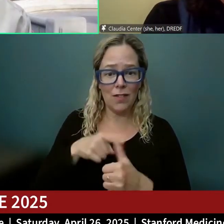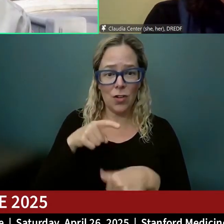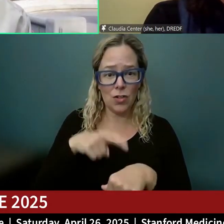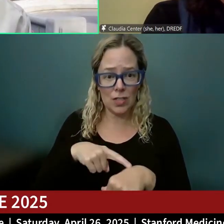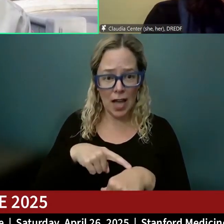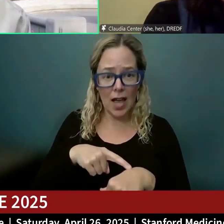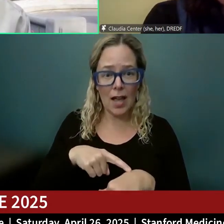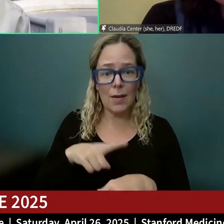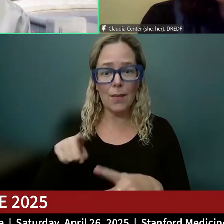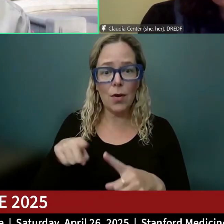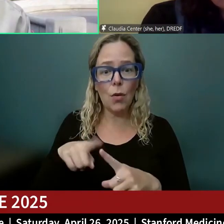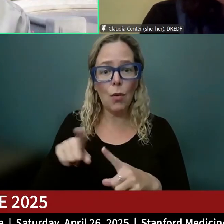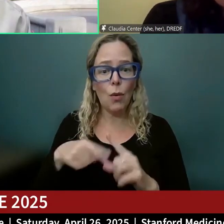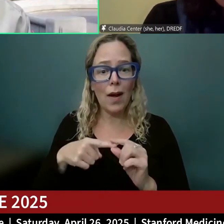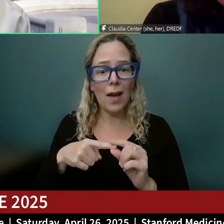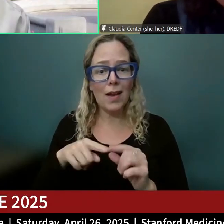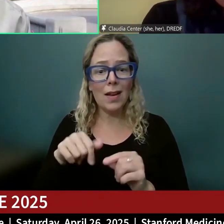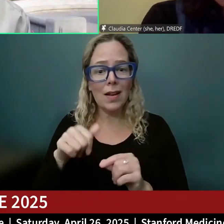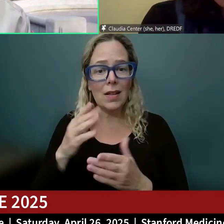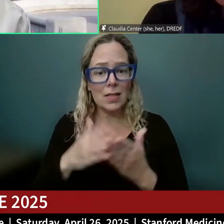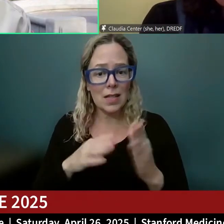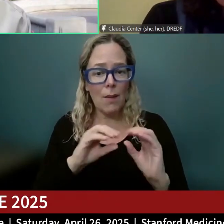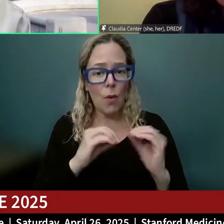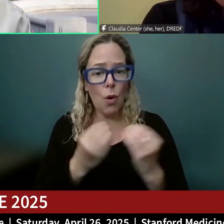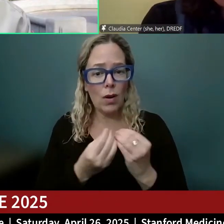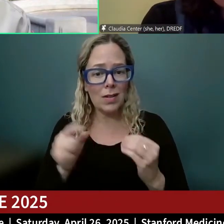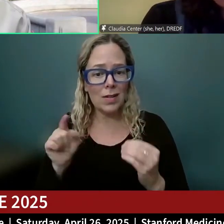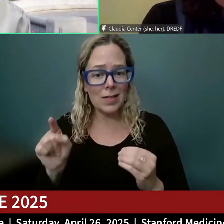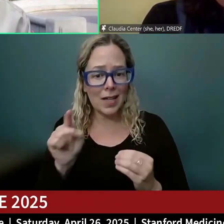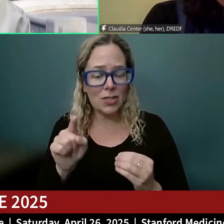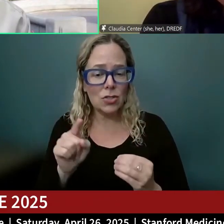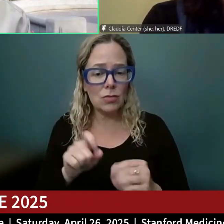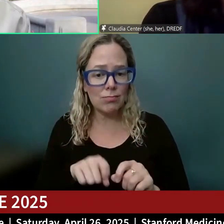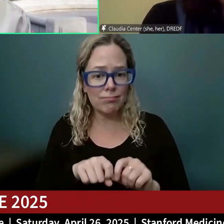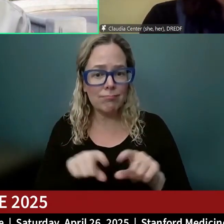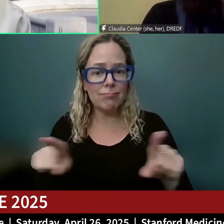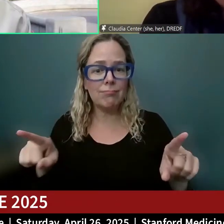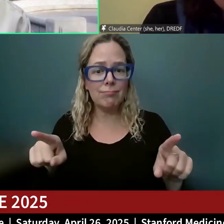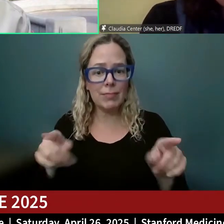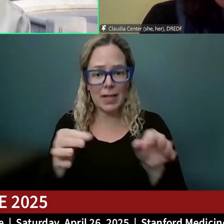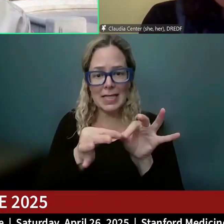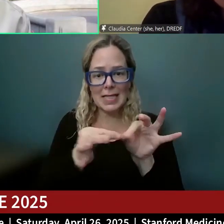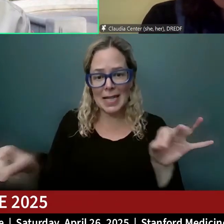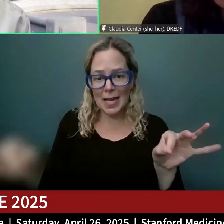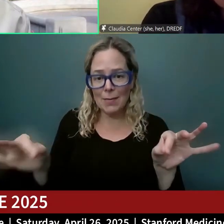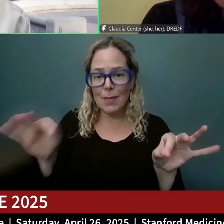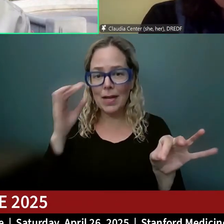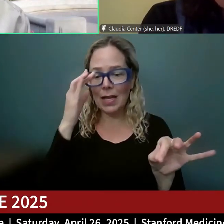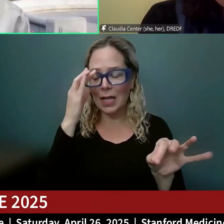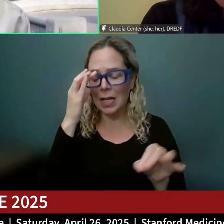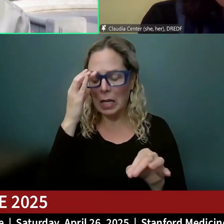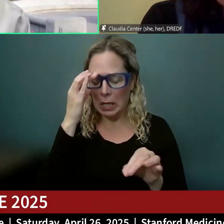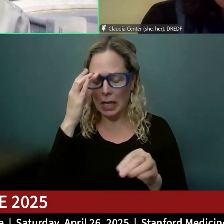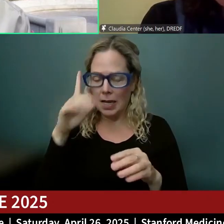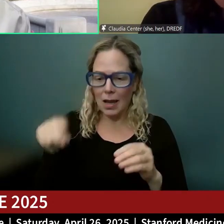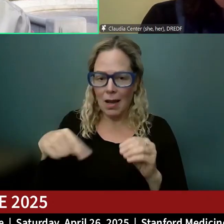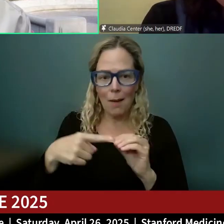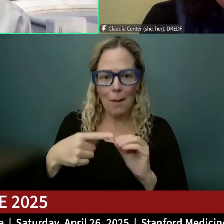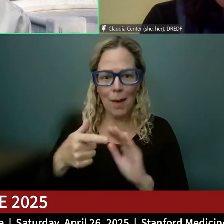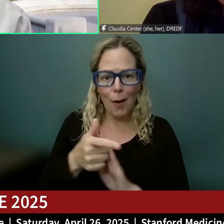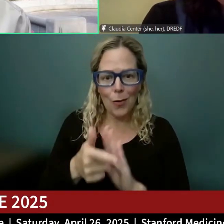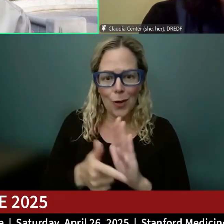with a few other organizations, issued that statement um, about the